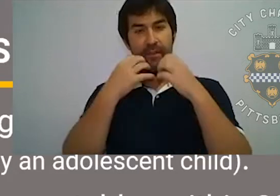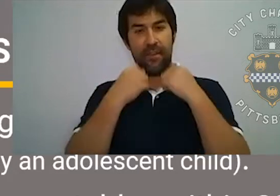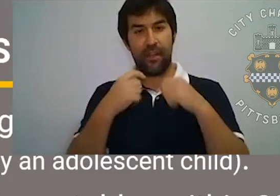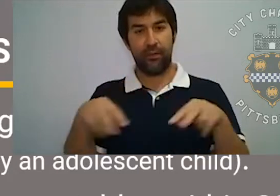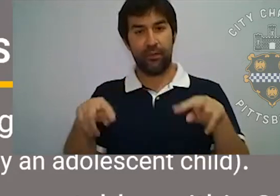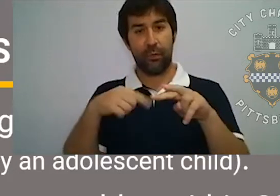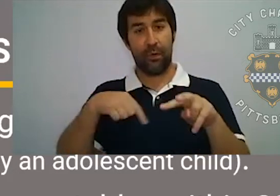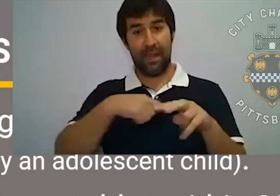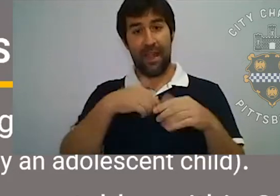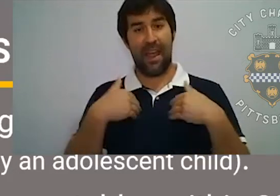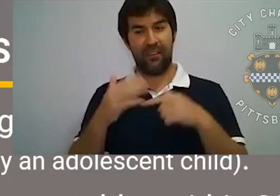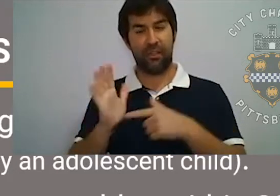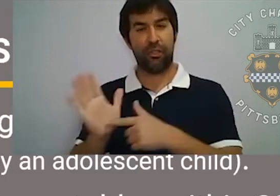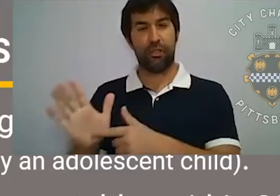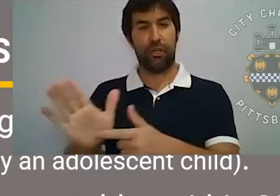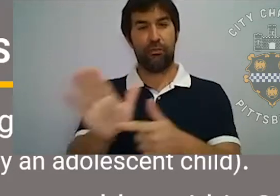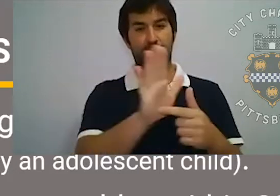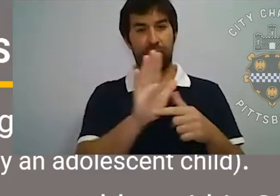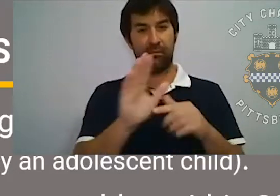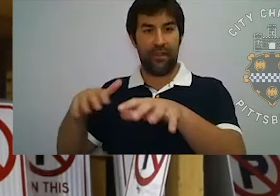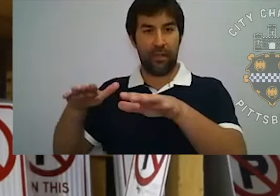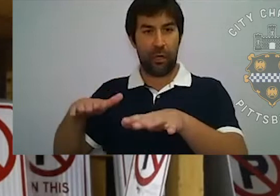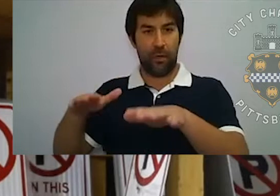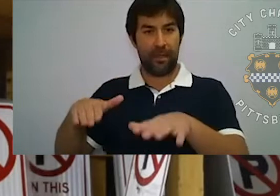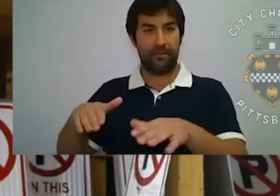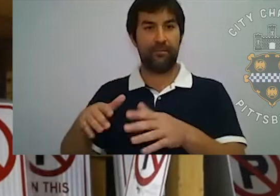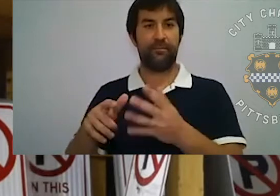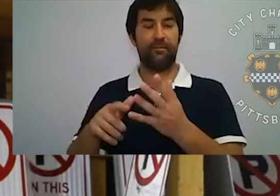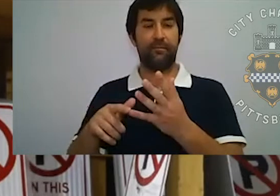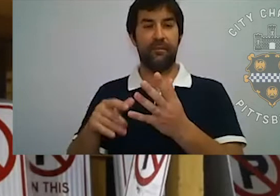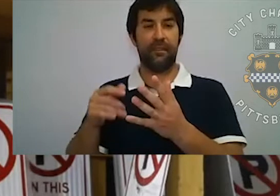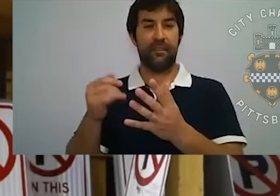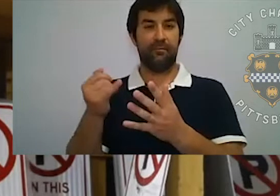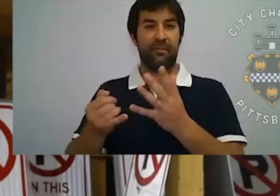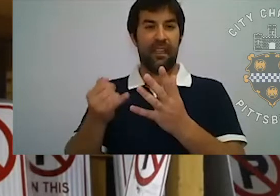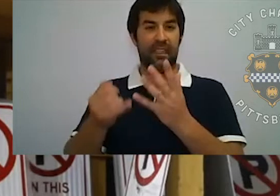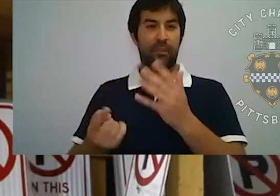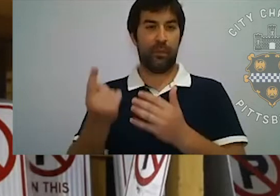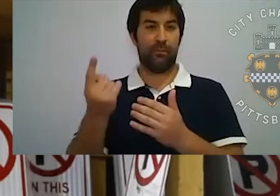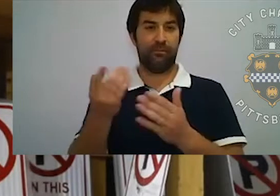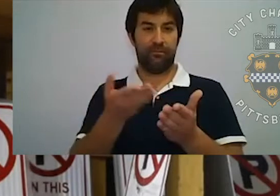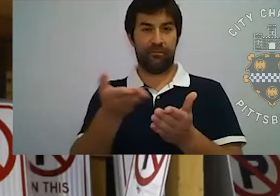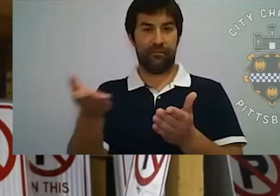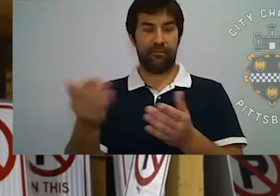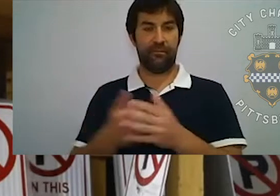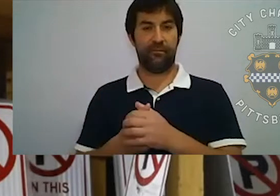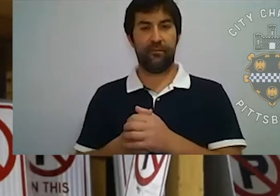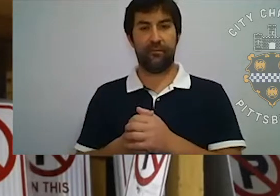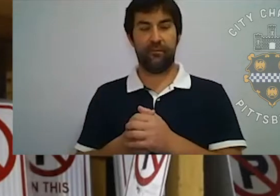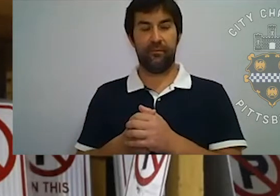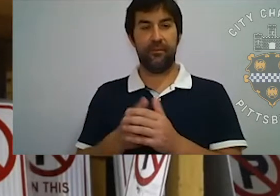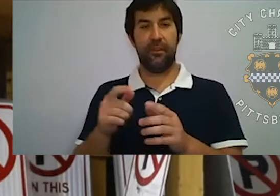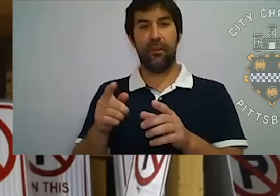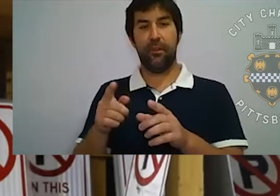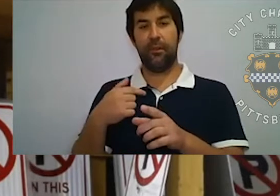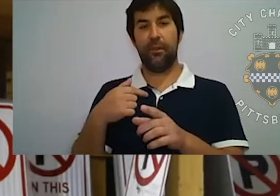a sincere thank you to the Office of Community Affairs, the Department of Innovation and Performance, our interpreter, Nick Miller, who's on the call with us right